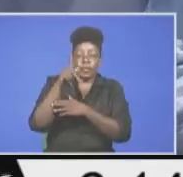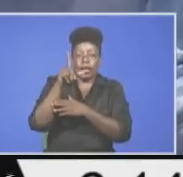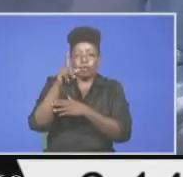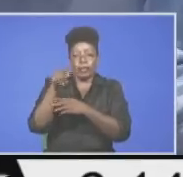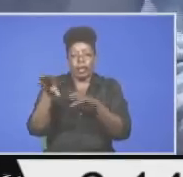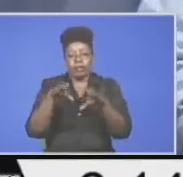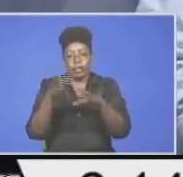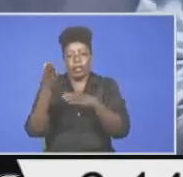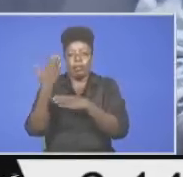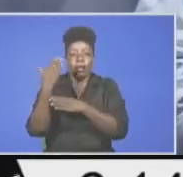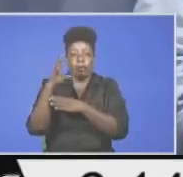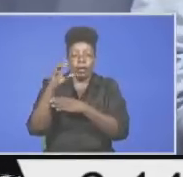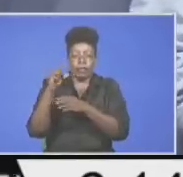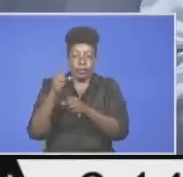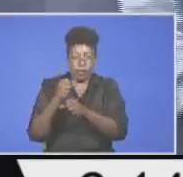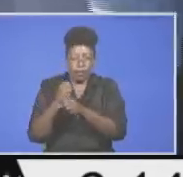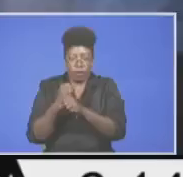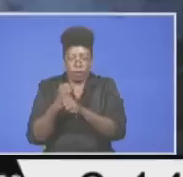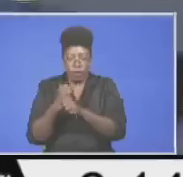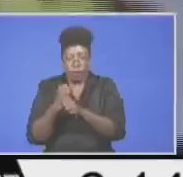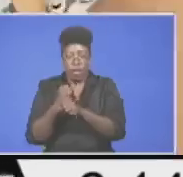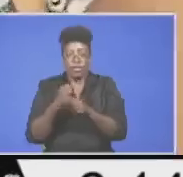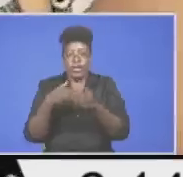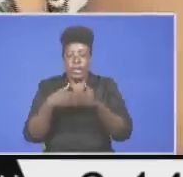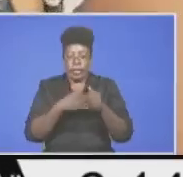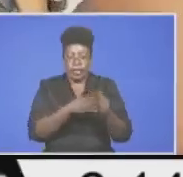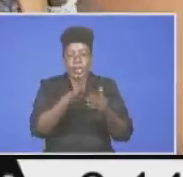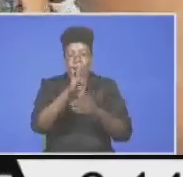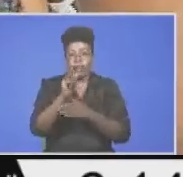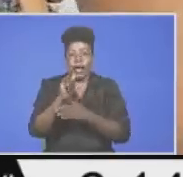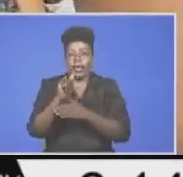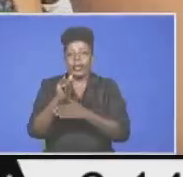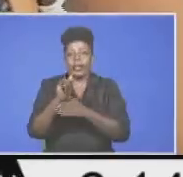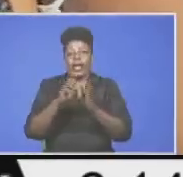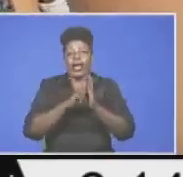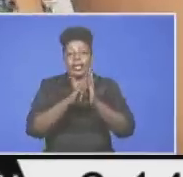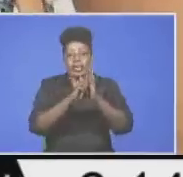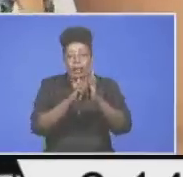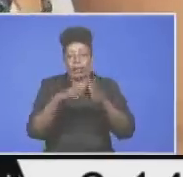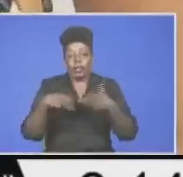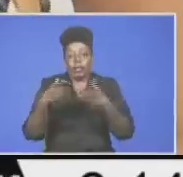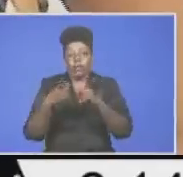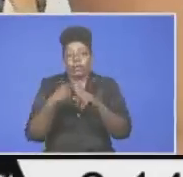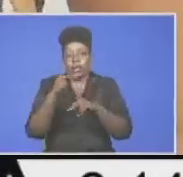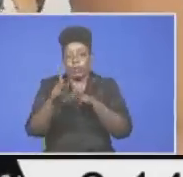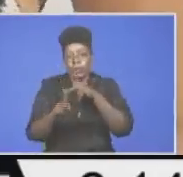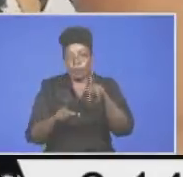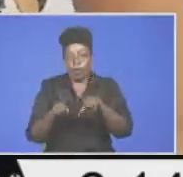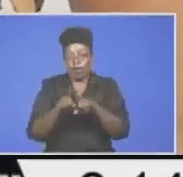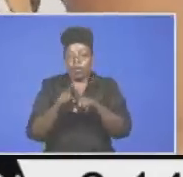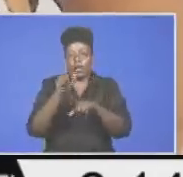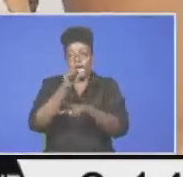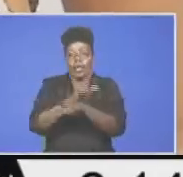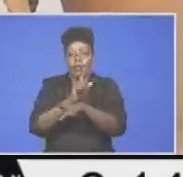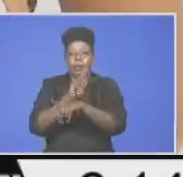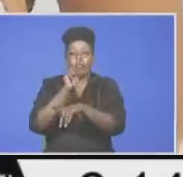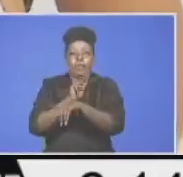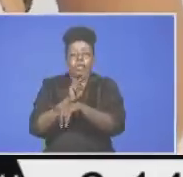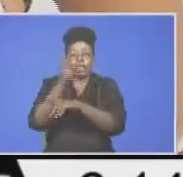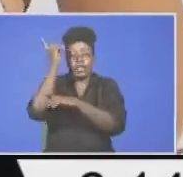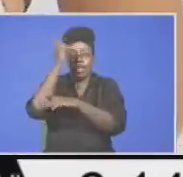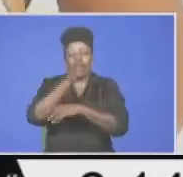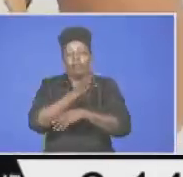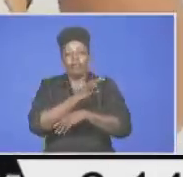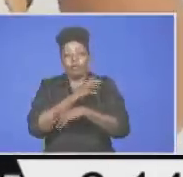says the FNM believes in leading by example and living up to the commitments made to the people. He pointed out that Labor Minister Dion Folks and